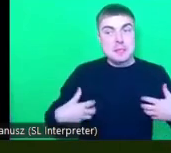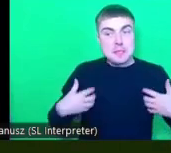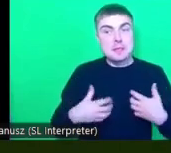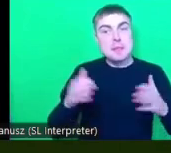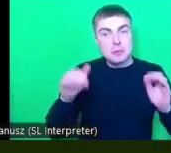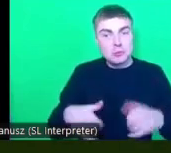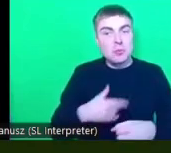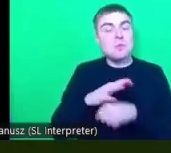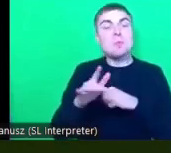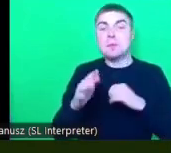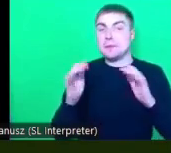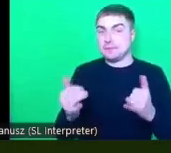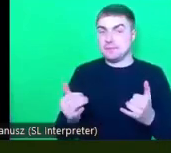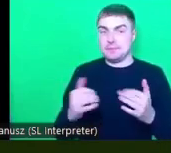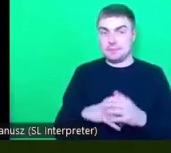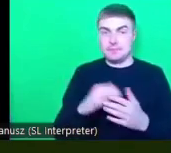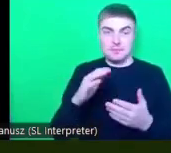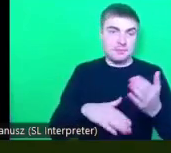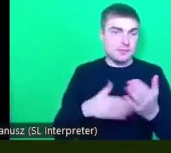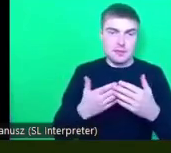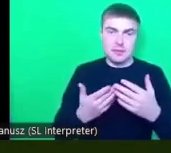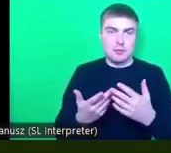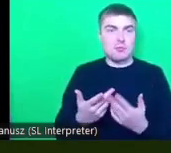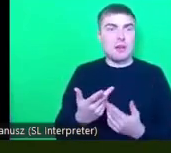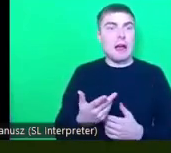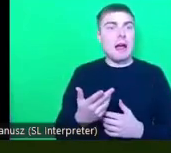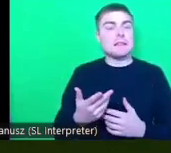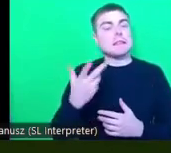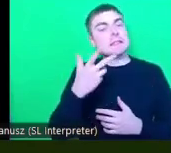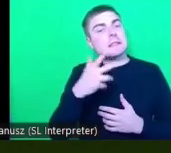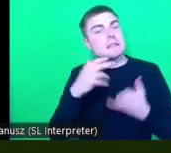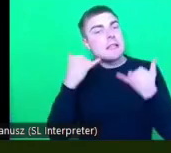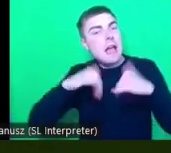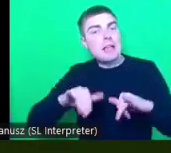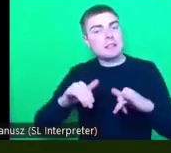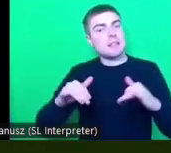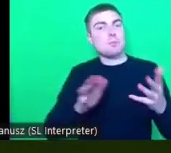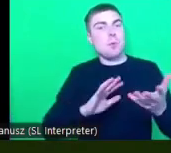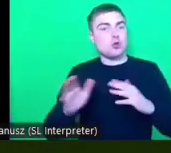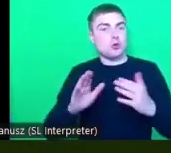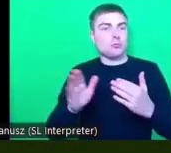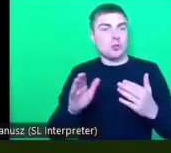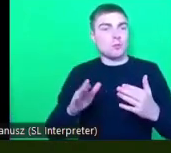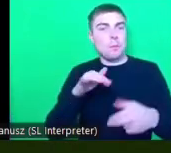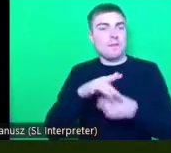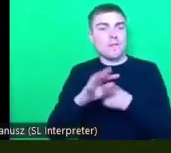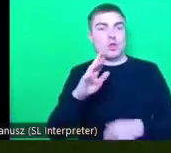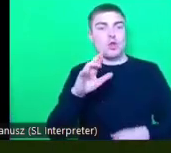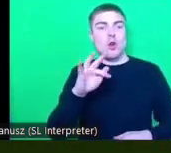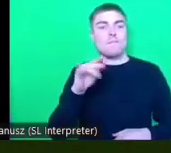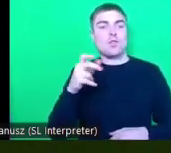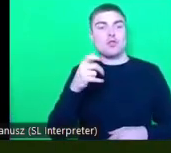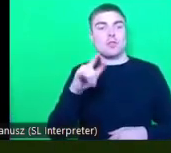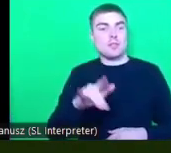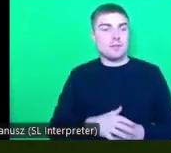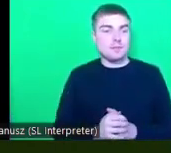have effects on the vegetation due to altered browsing pressure, either through direct predation that change the